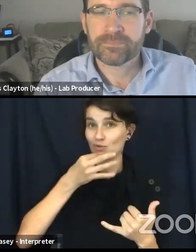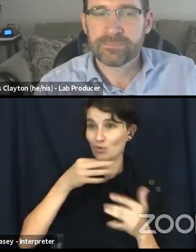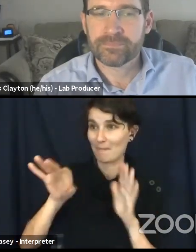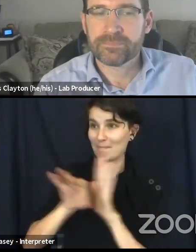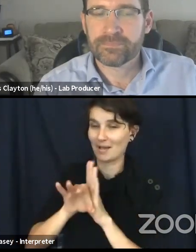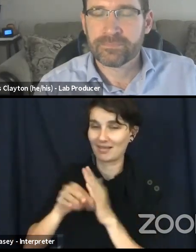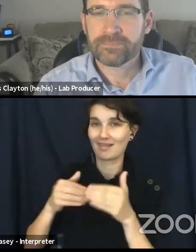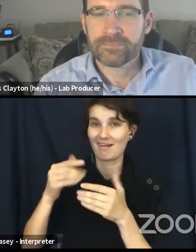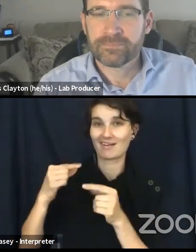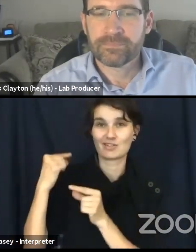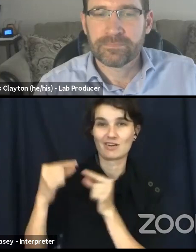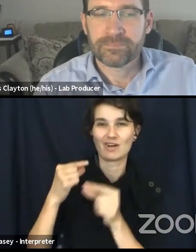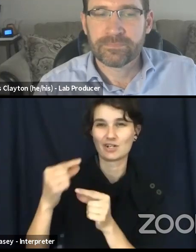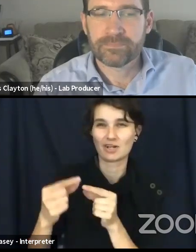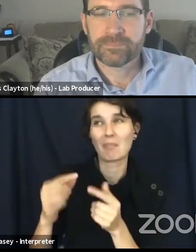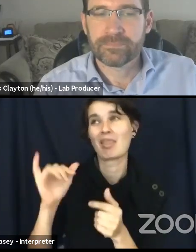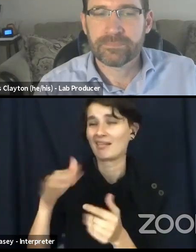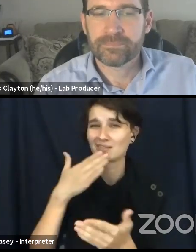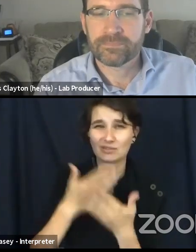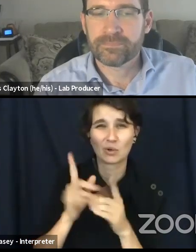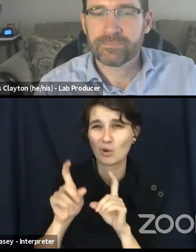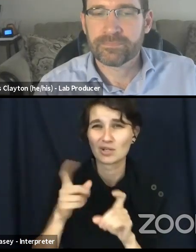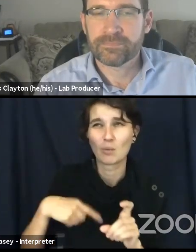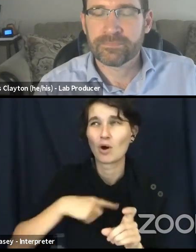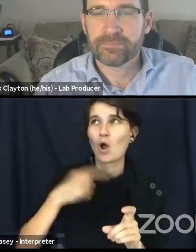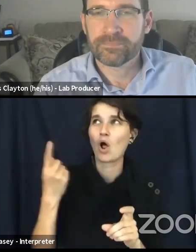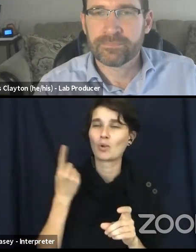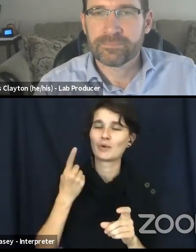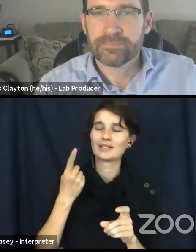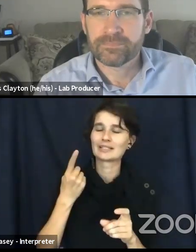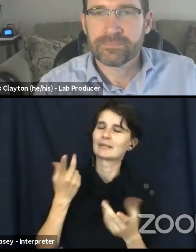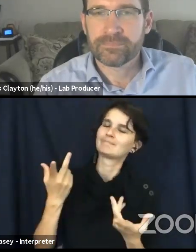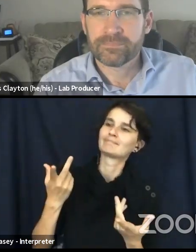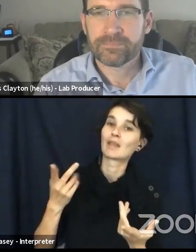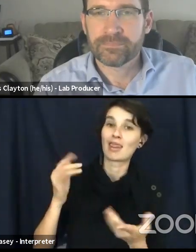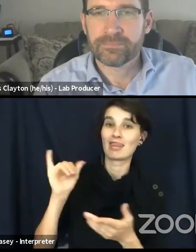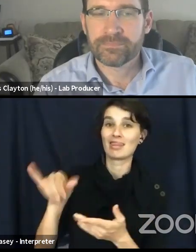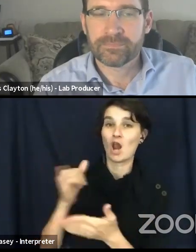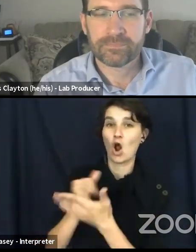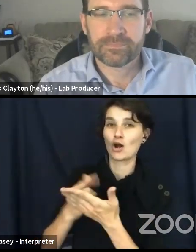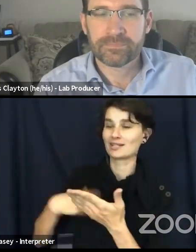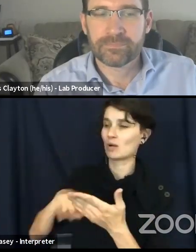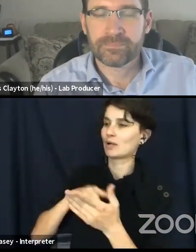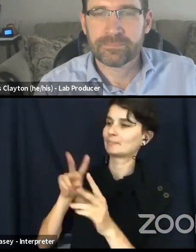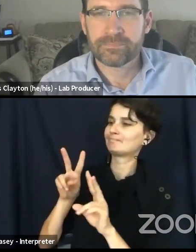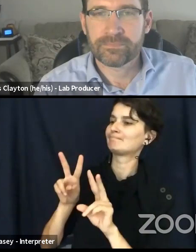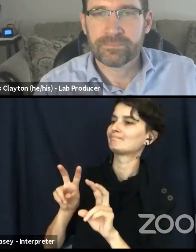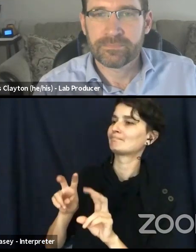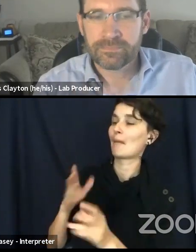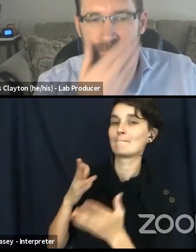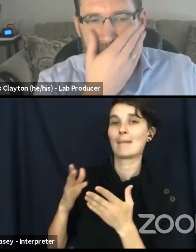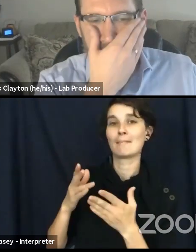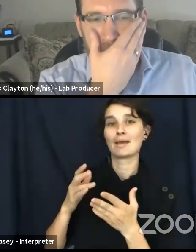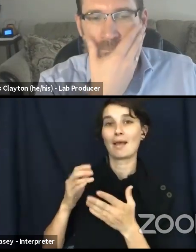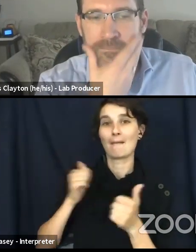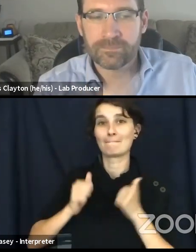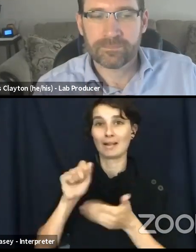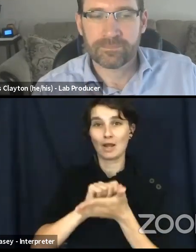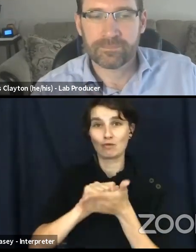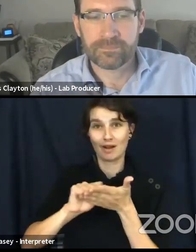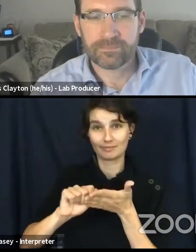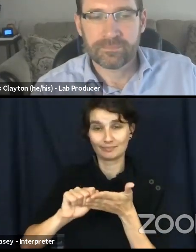much a question. Like, are we looking at an artist coming from like, maybe they're a playwright coming into